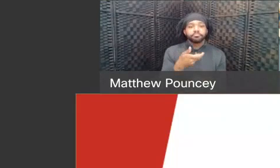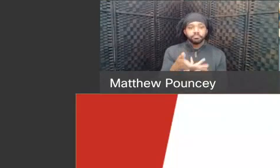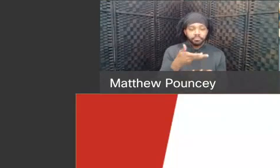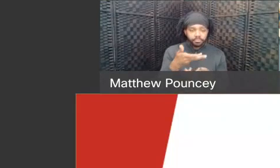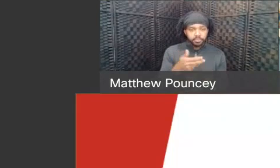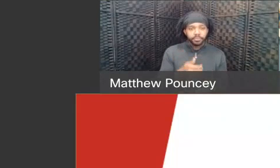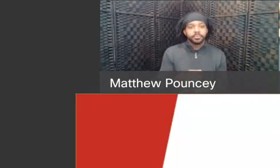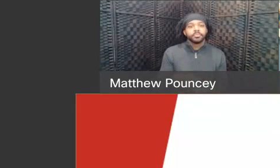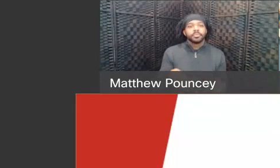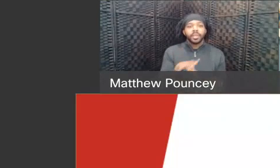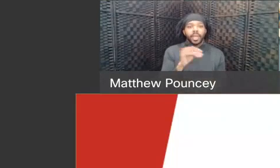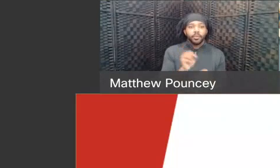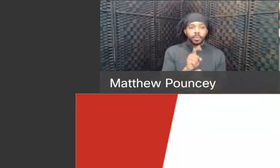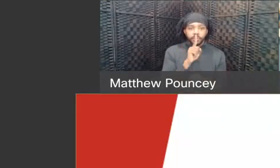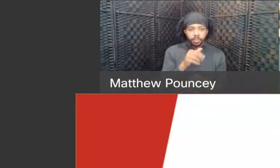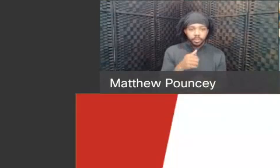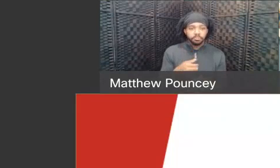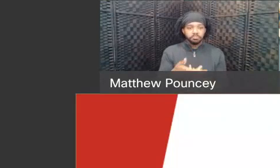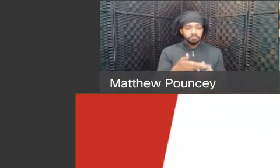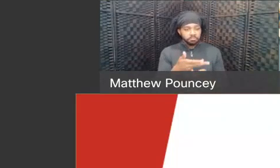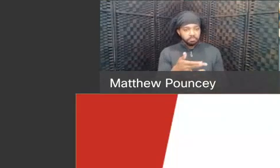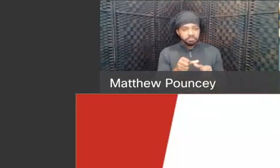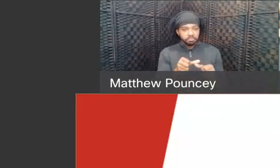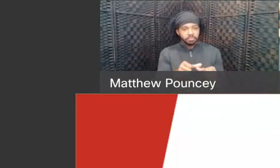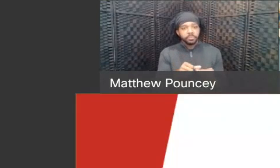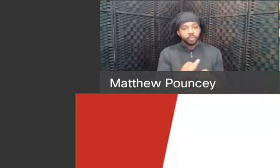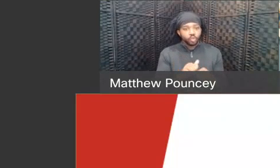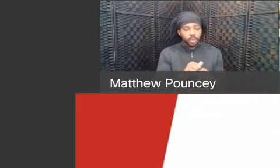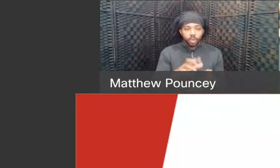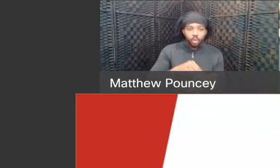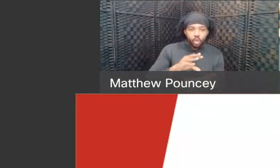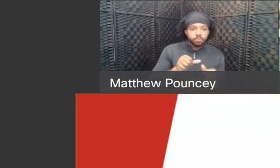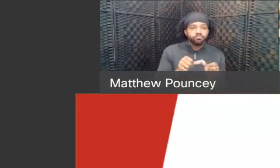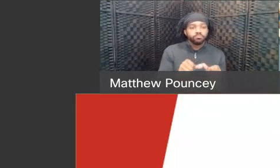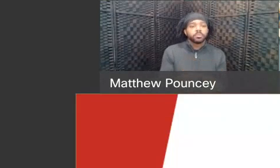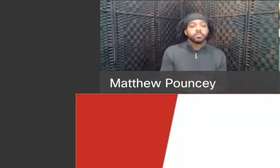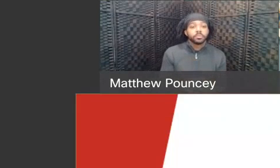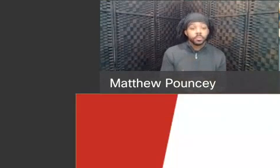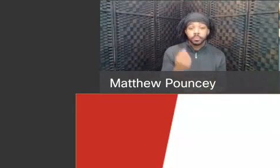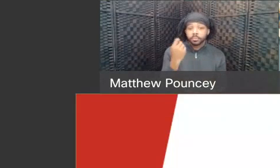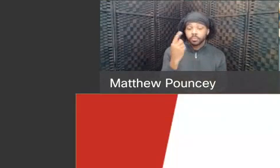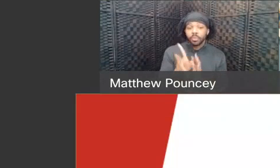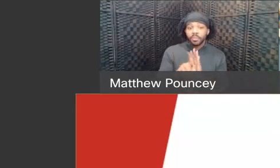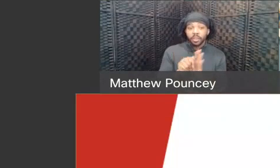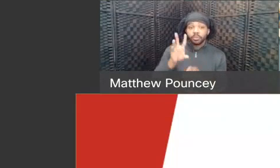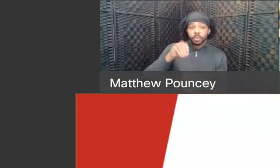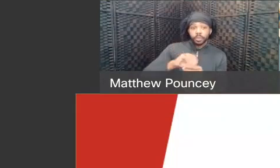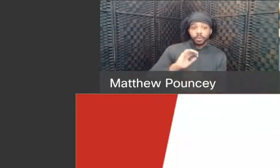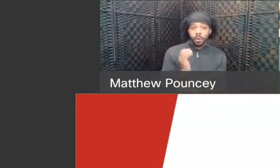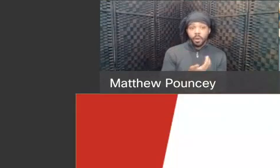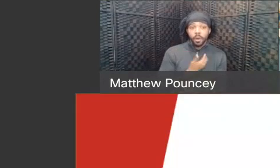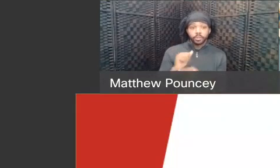learning and meet the objectives of the training session. The videos for Project First Line that are embedded with all our